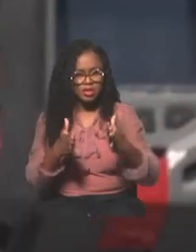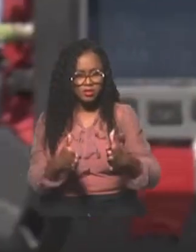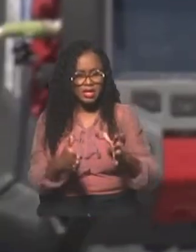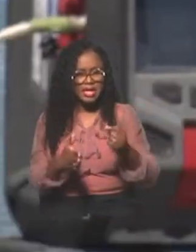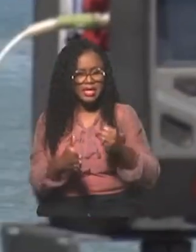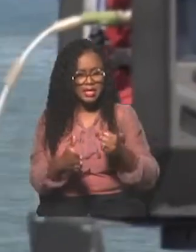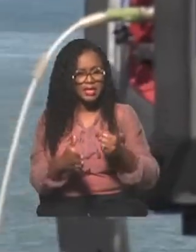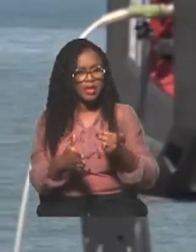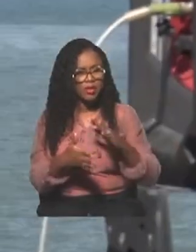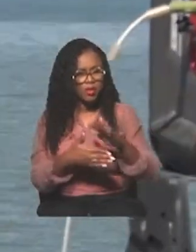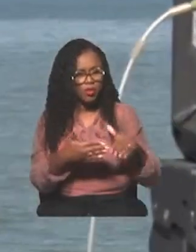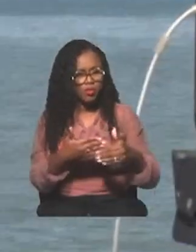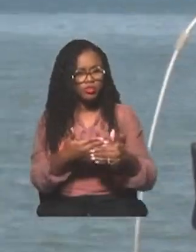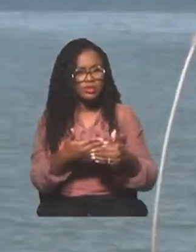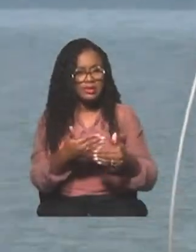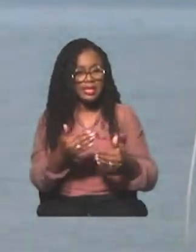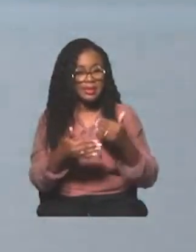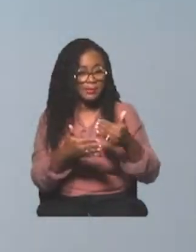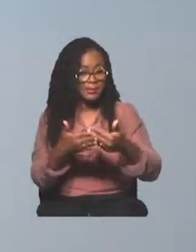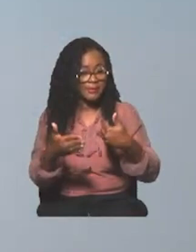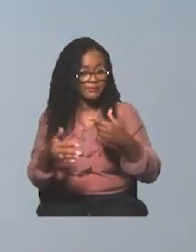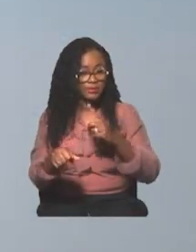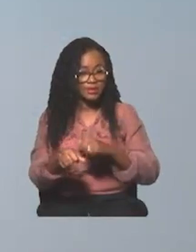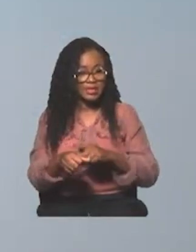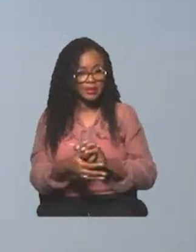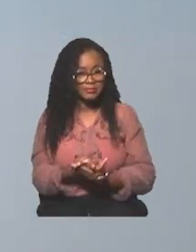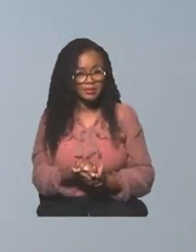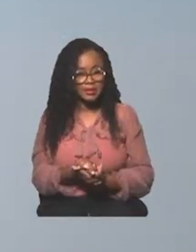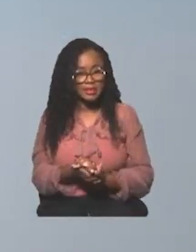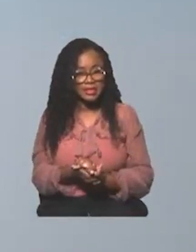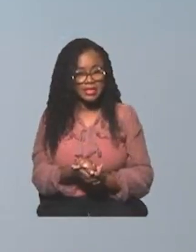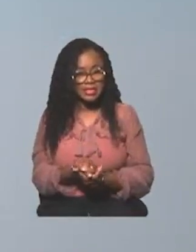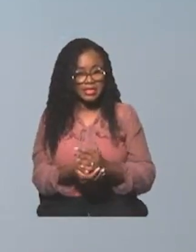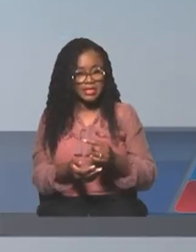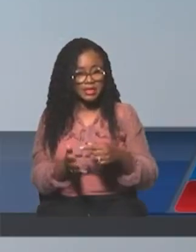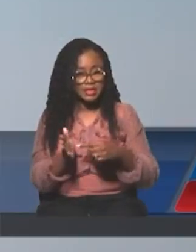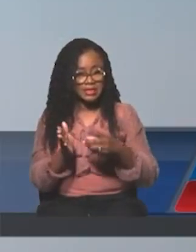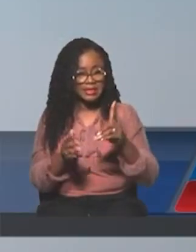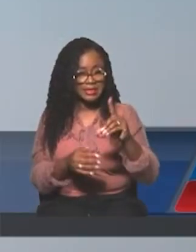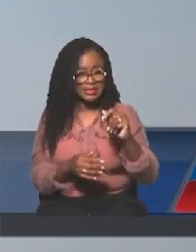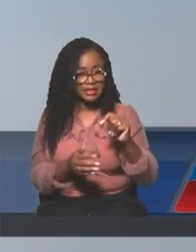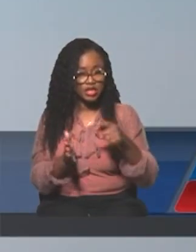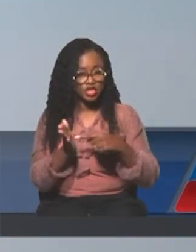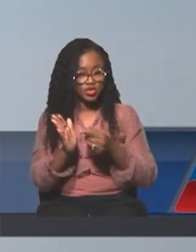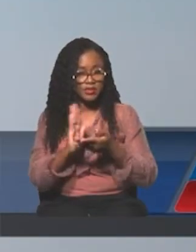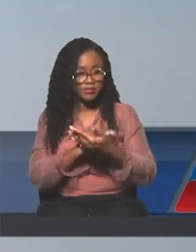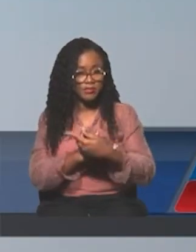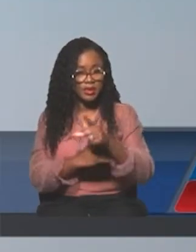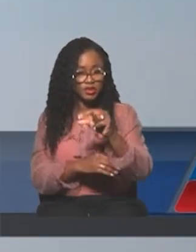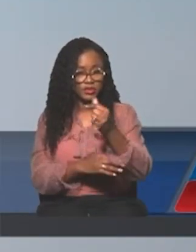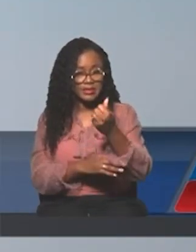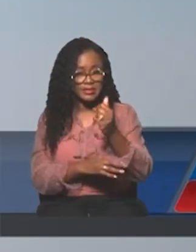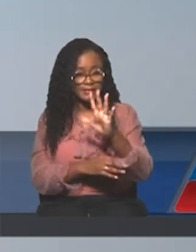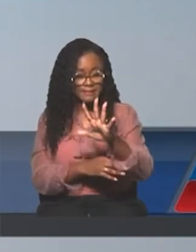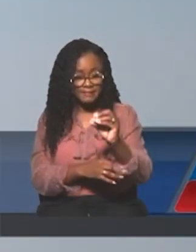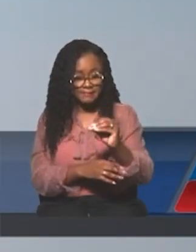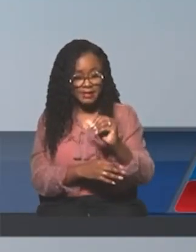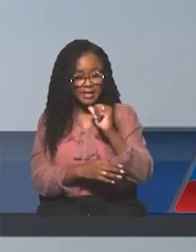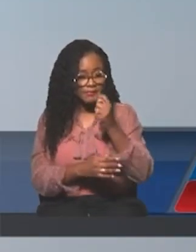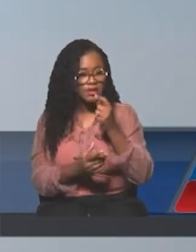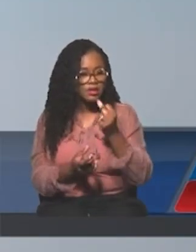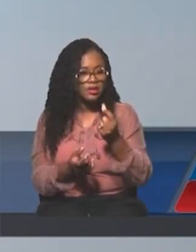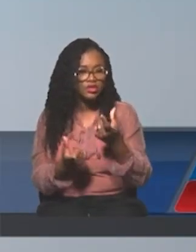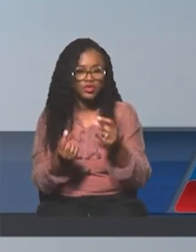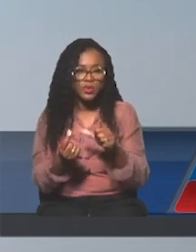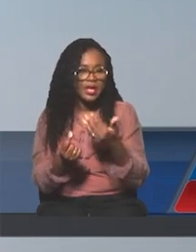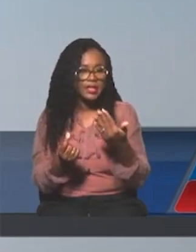Port certification ahead of schedule. Studies indicate that by 2050, if we don't do anything with climate change,